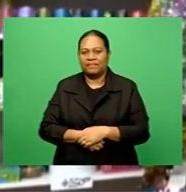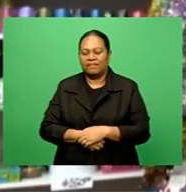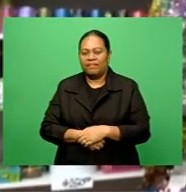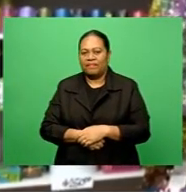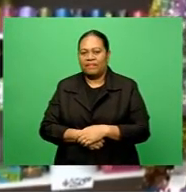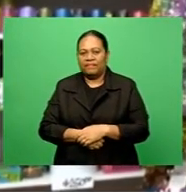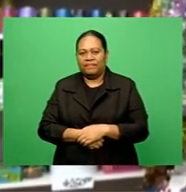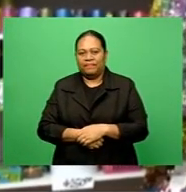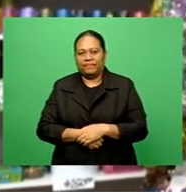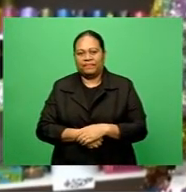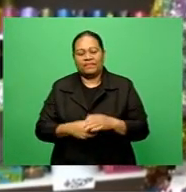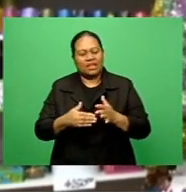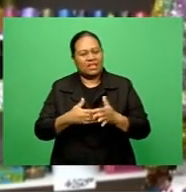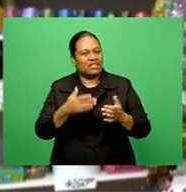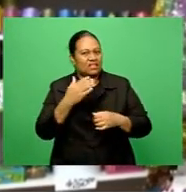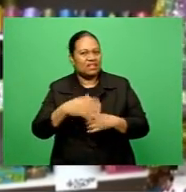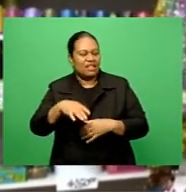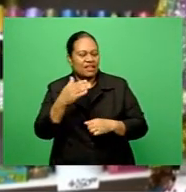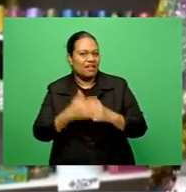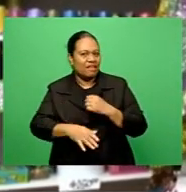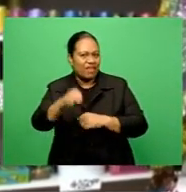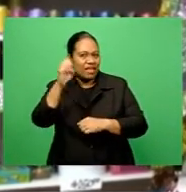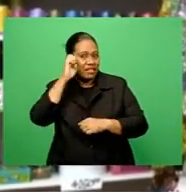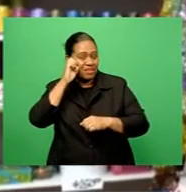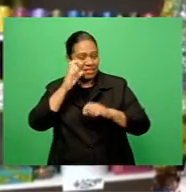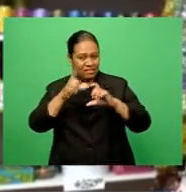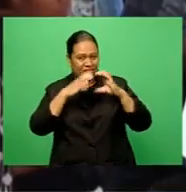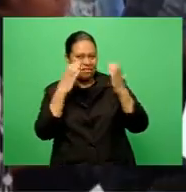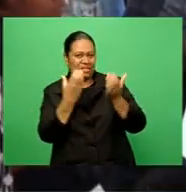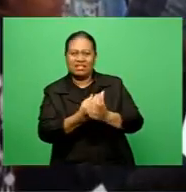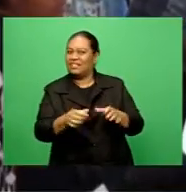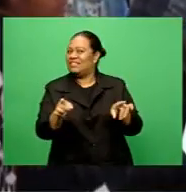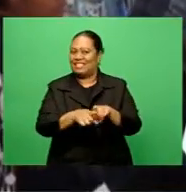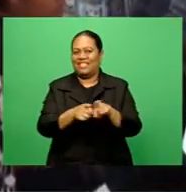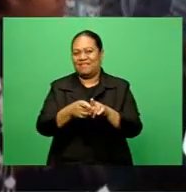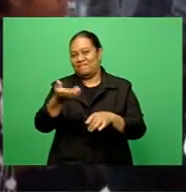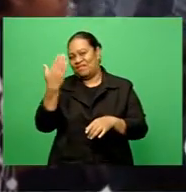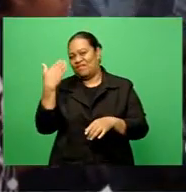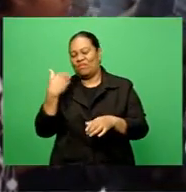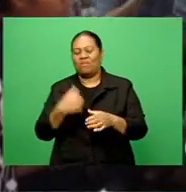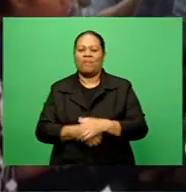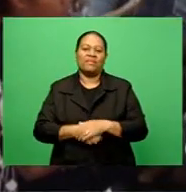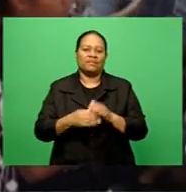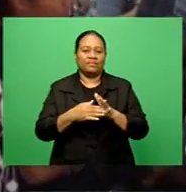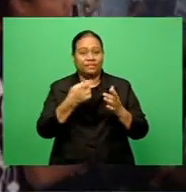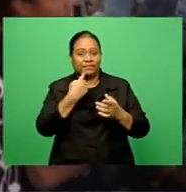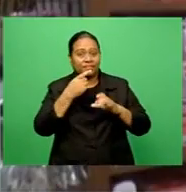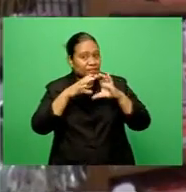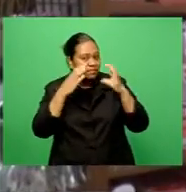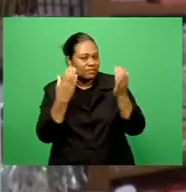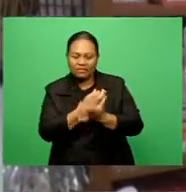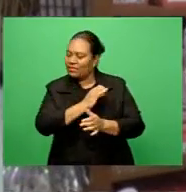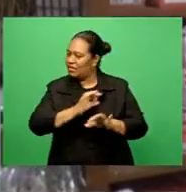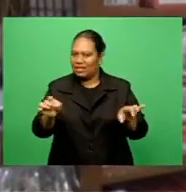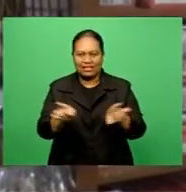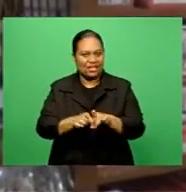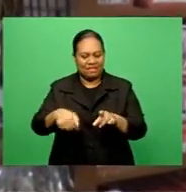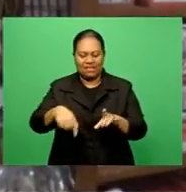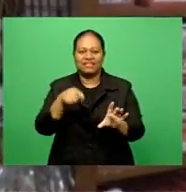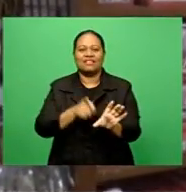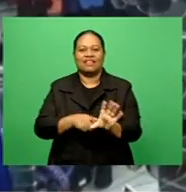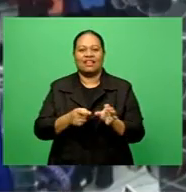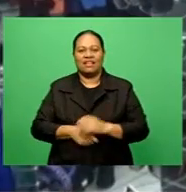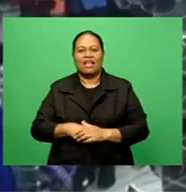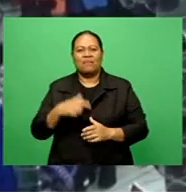we don't expect the Christmas rush that used to be. For Sudha Prasad, Christmas will not be the same this year as